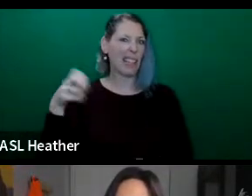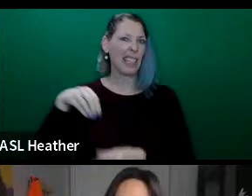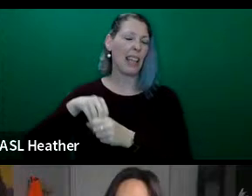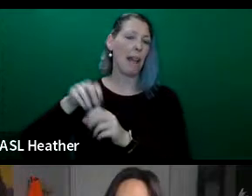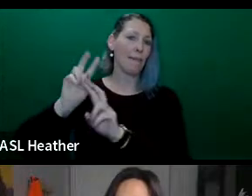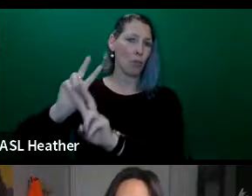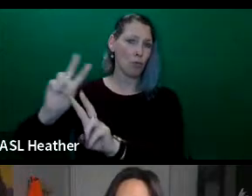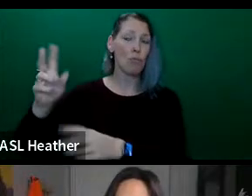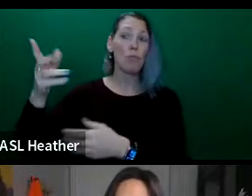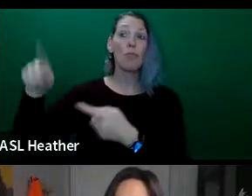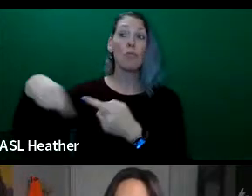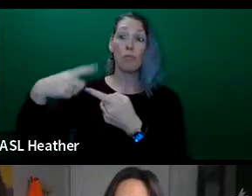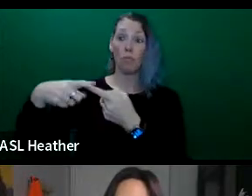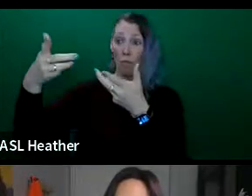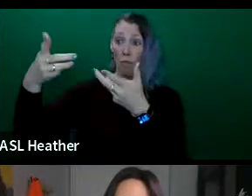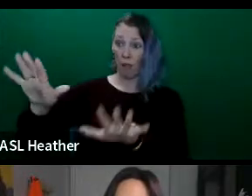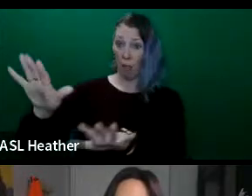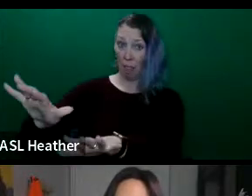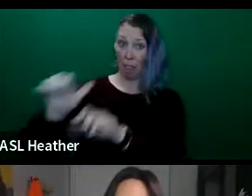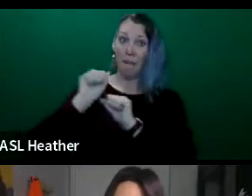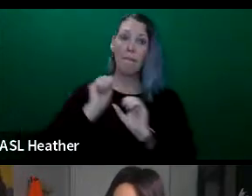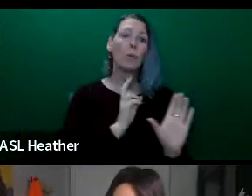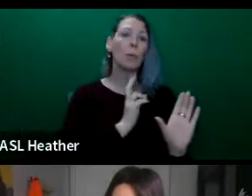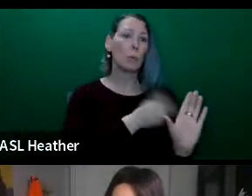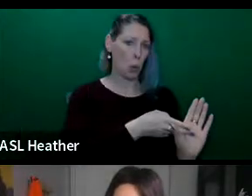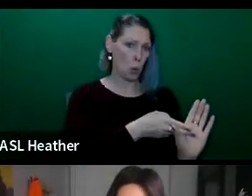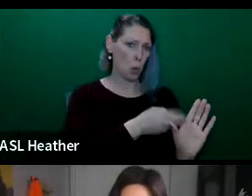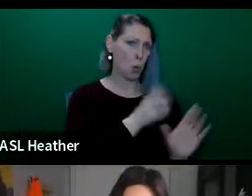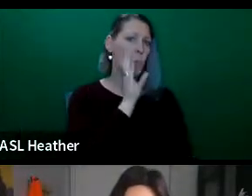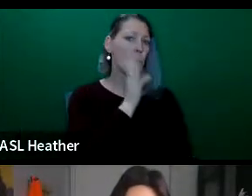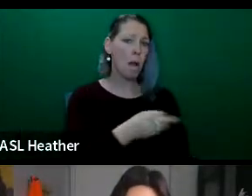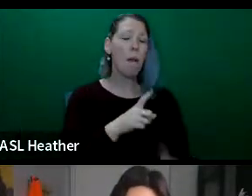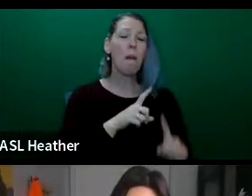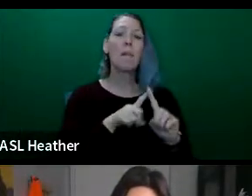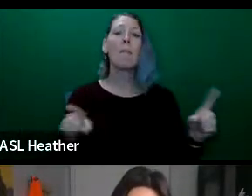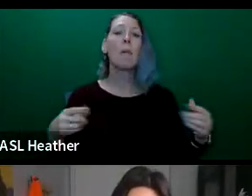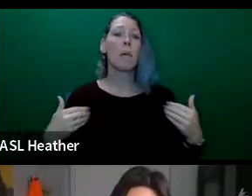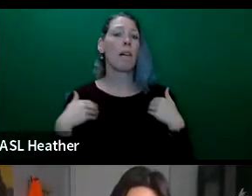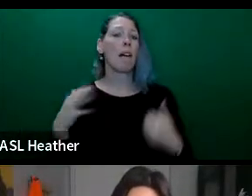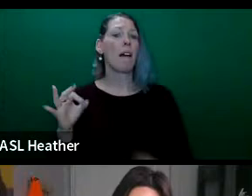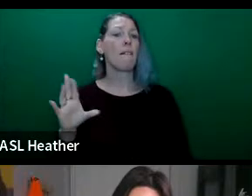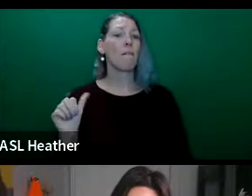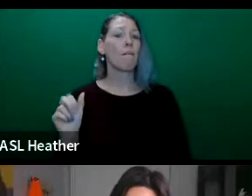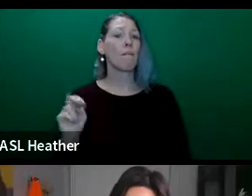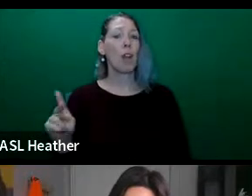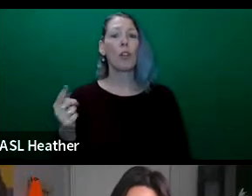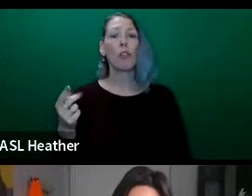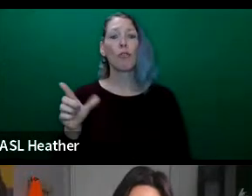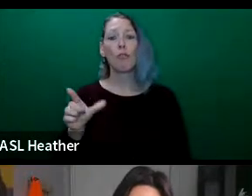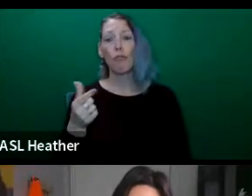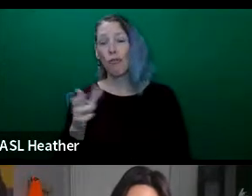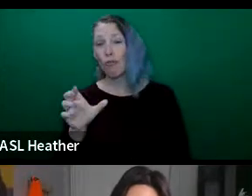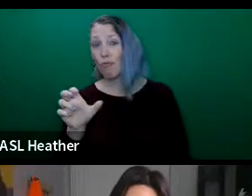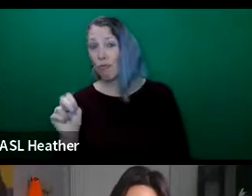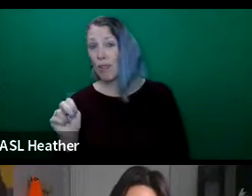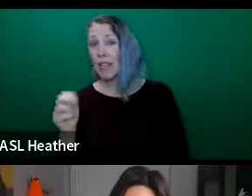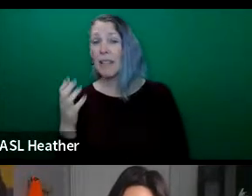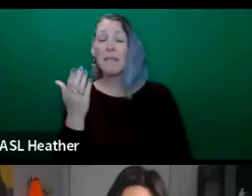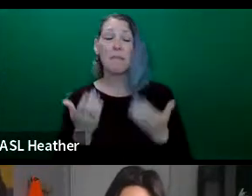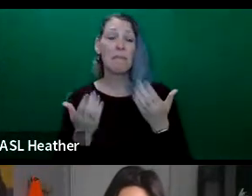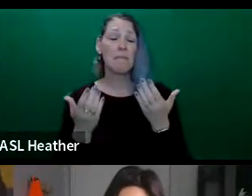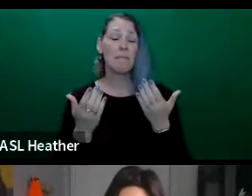as he's able to leave that service, he will be joining the call. But we do have Frank Green and Ray Maybe, assistant